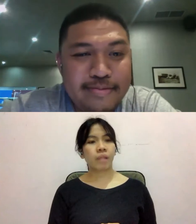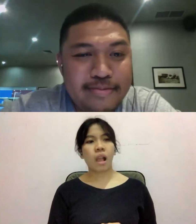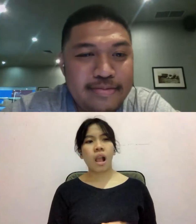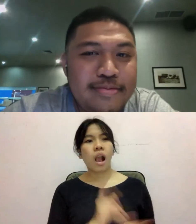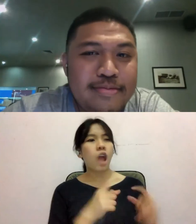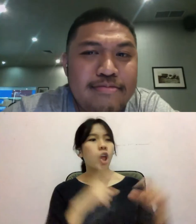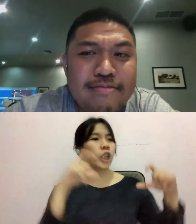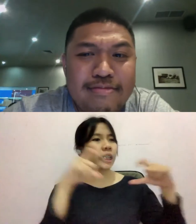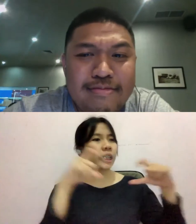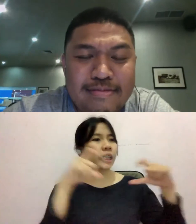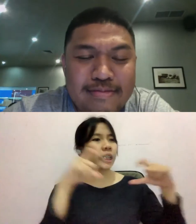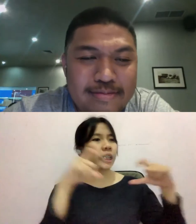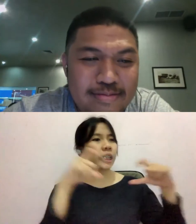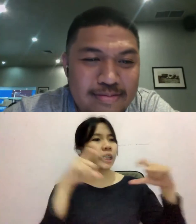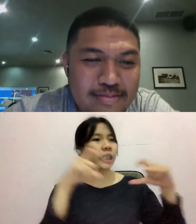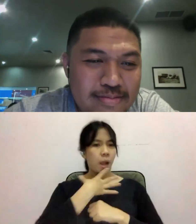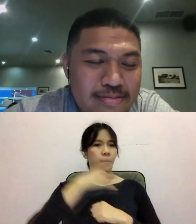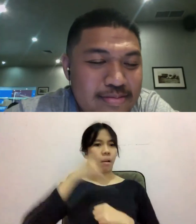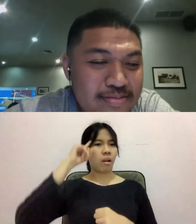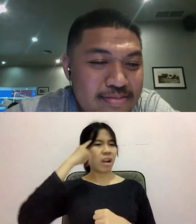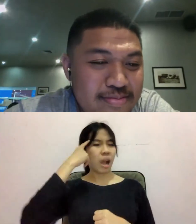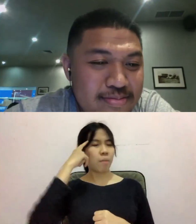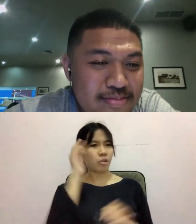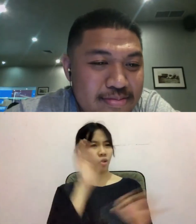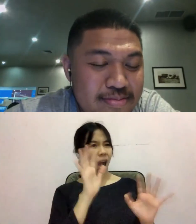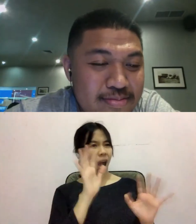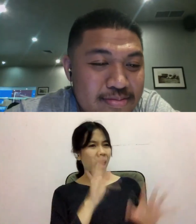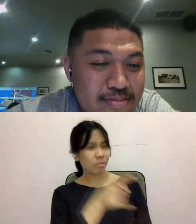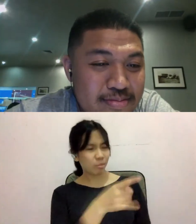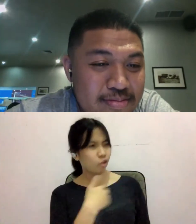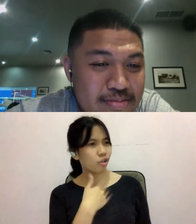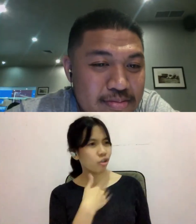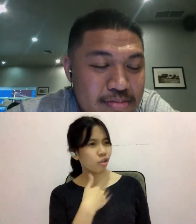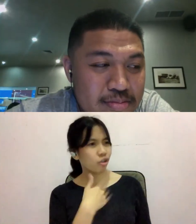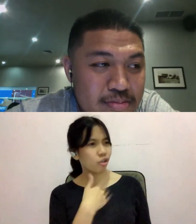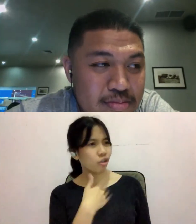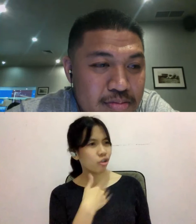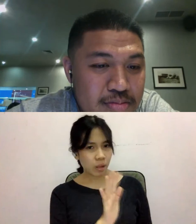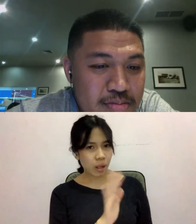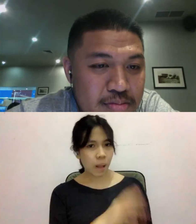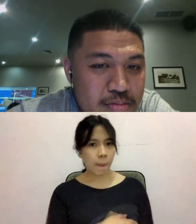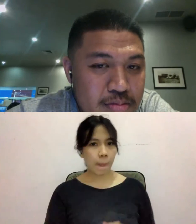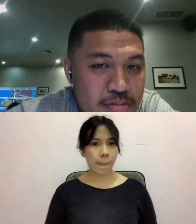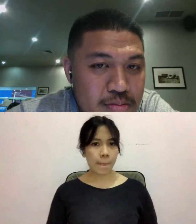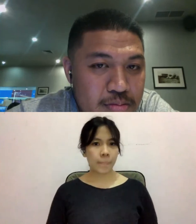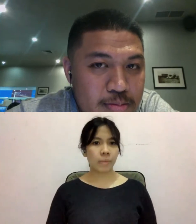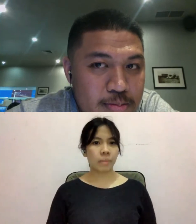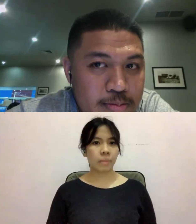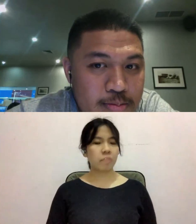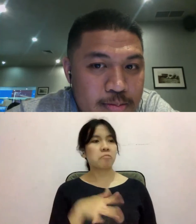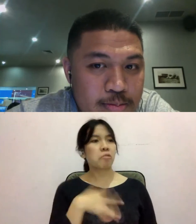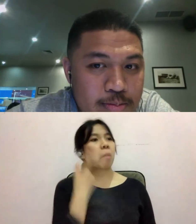it actually the same thing in the same boat? What do you think?